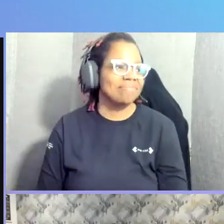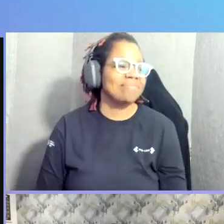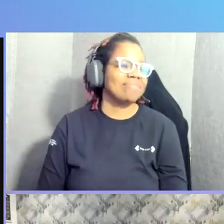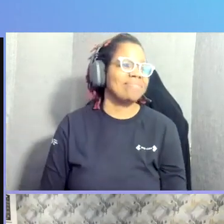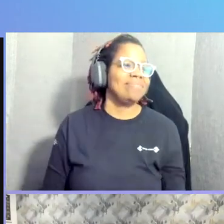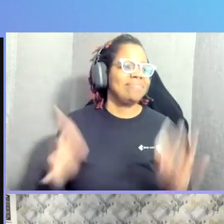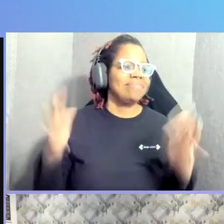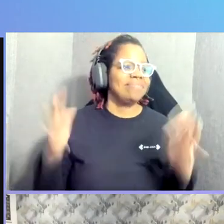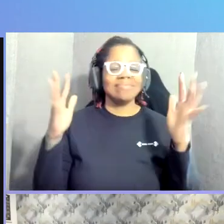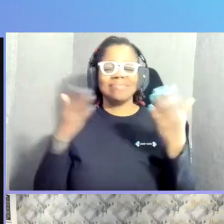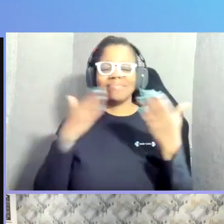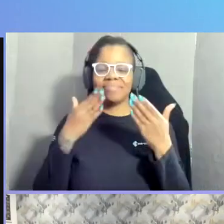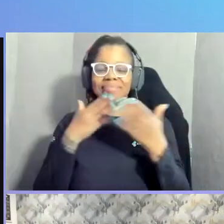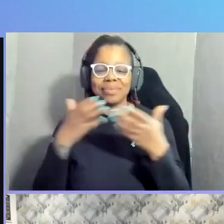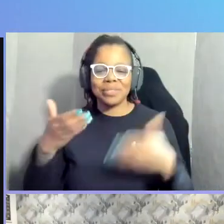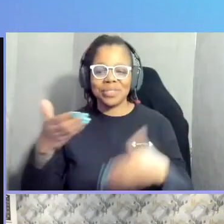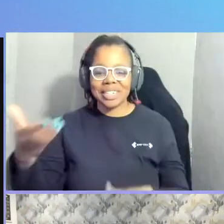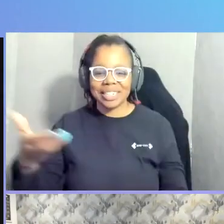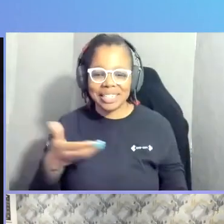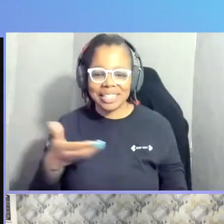Yeah, thank you so much for the